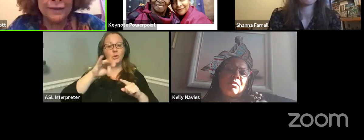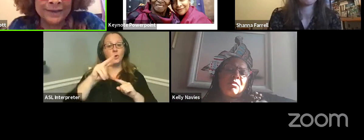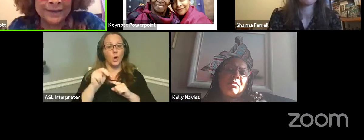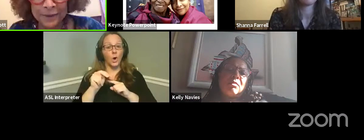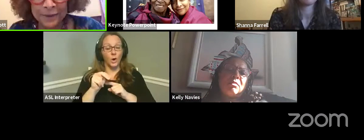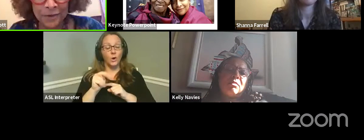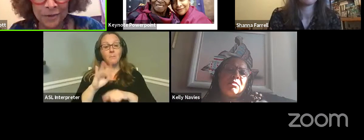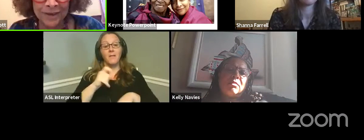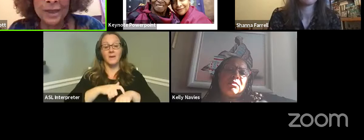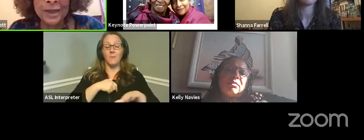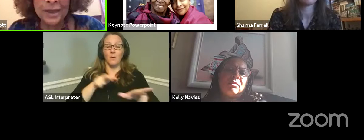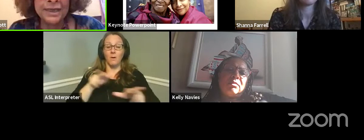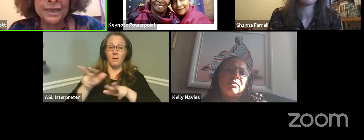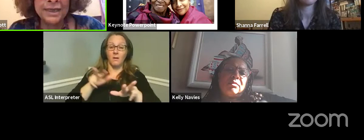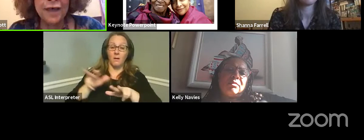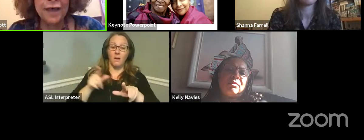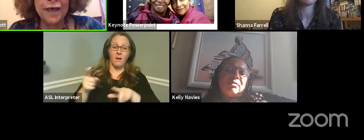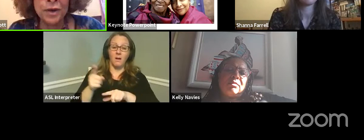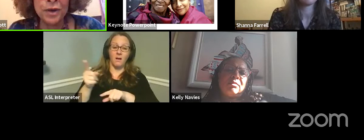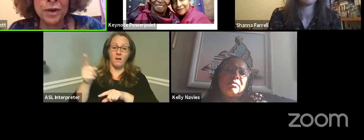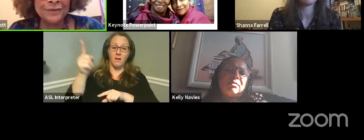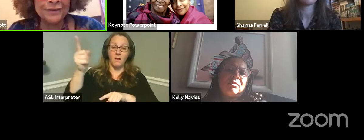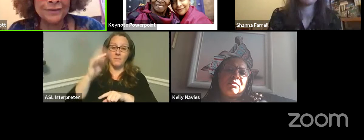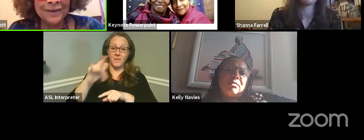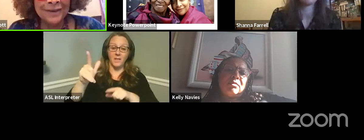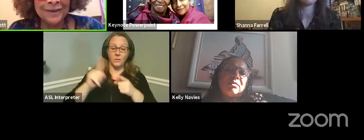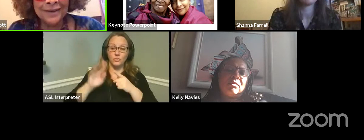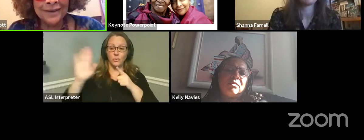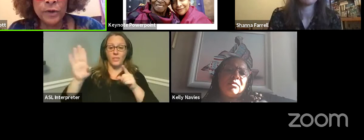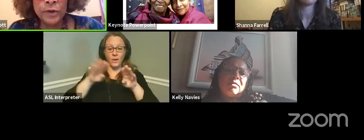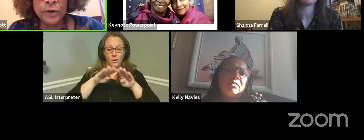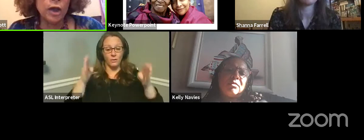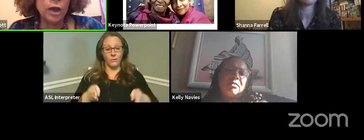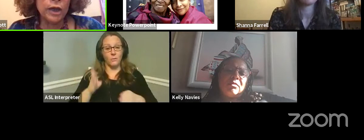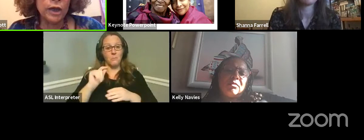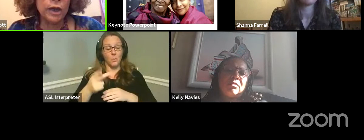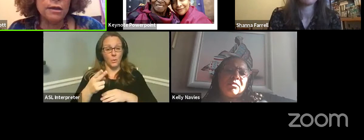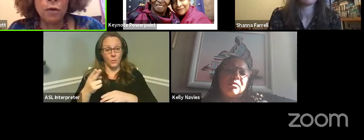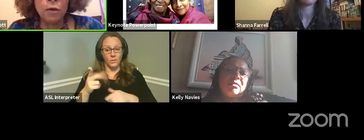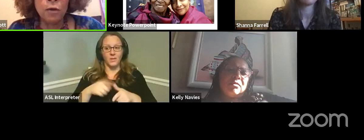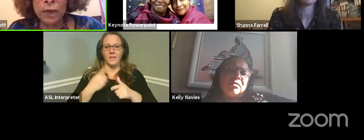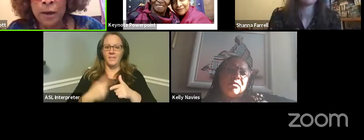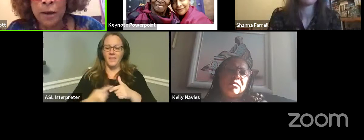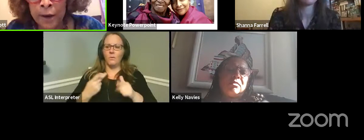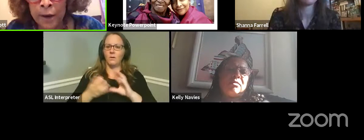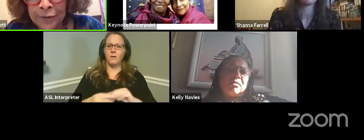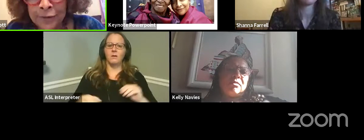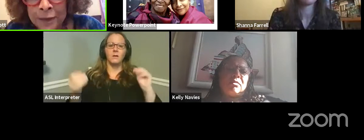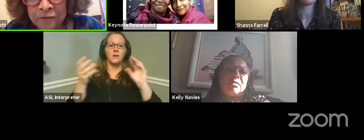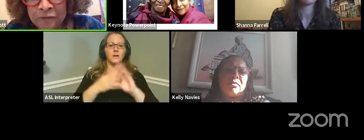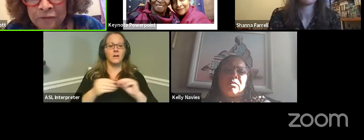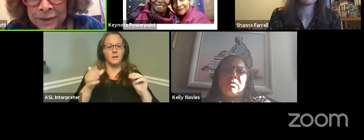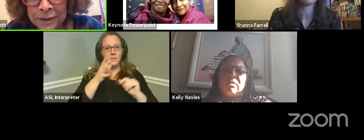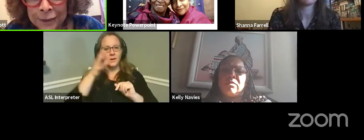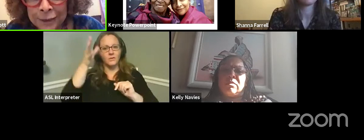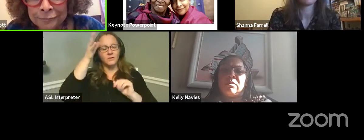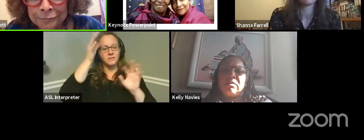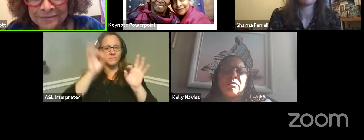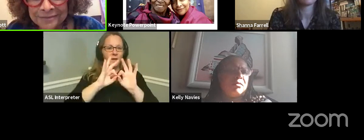to the top of the hill where their little kiosk was, we were talking about what our parents and what our family